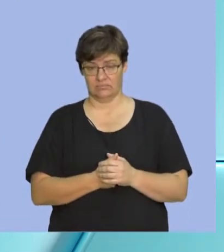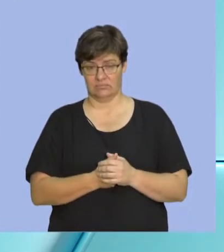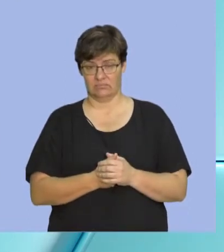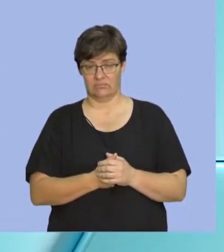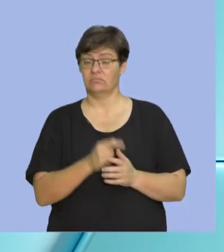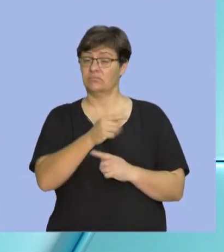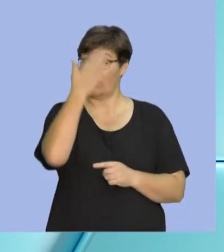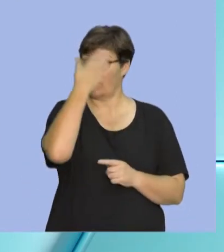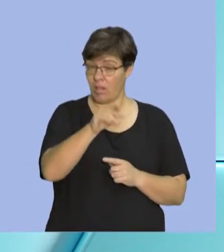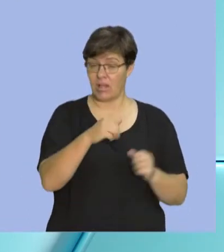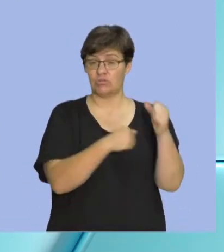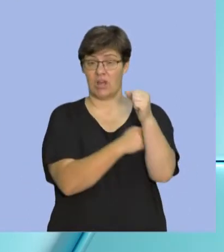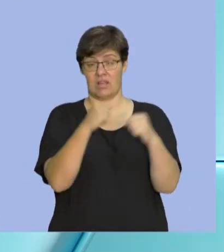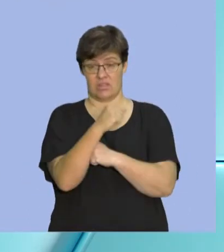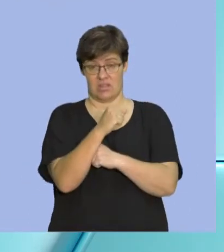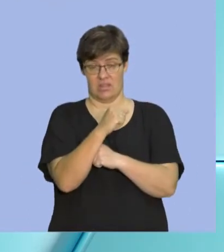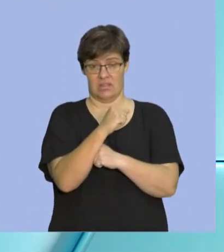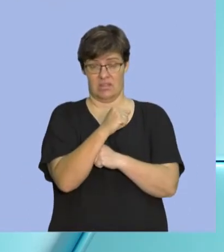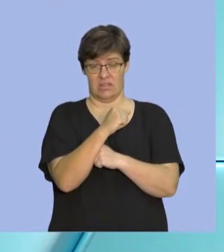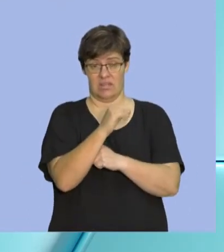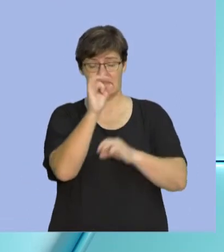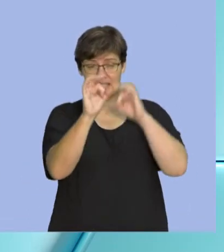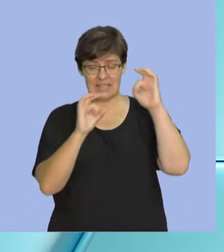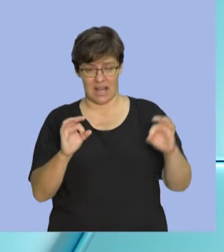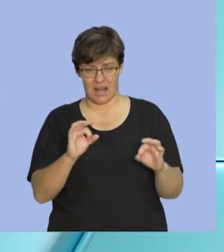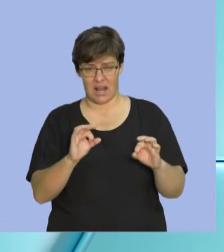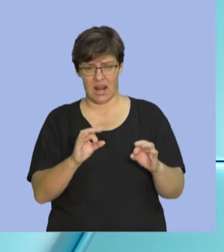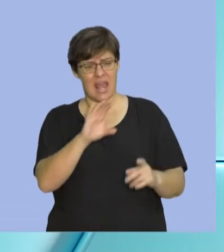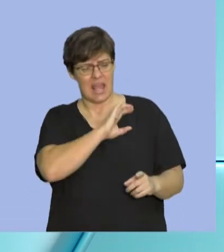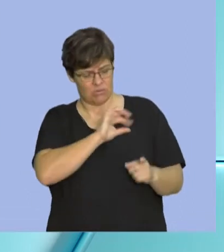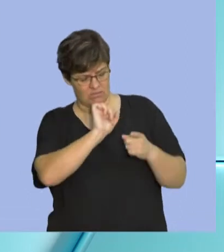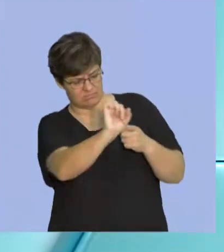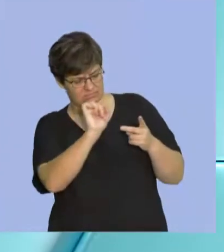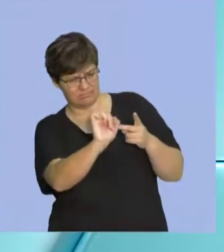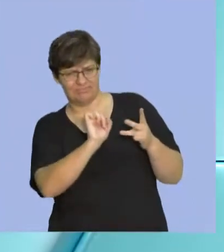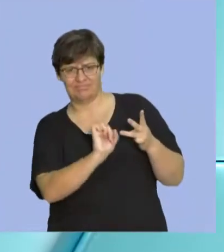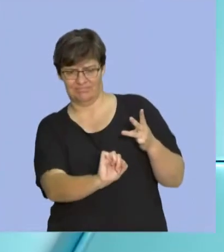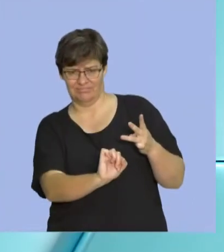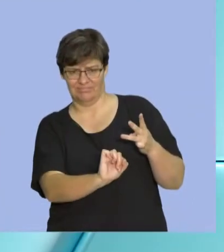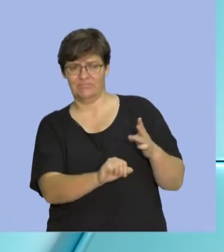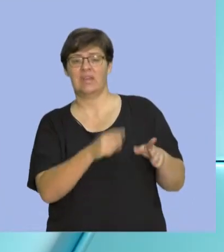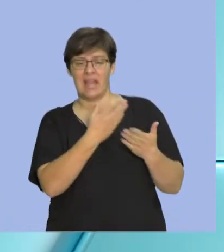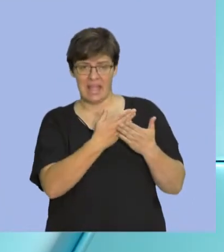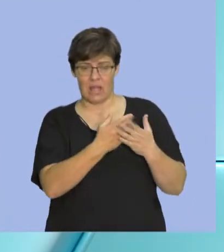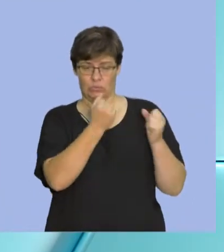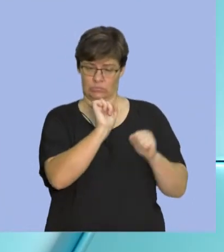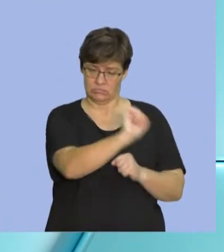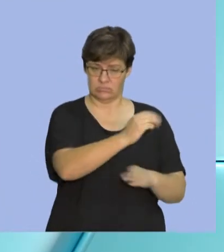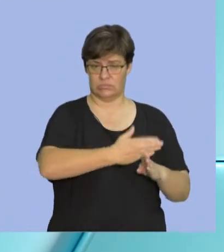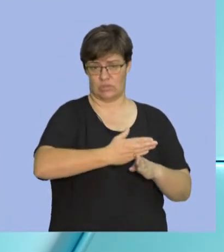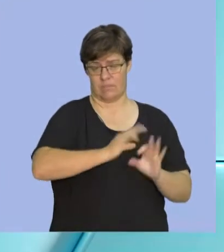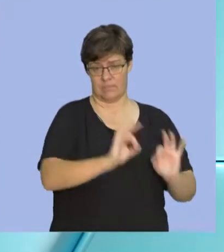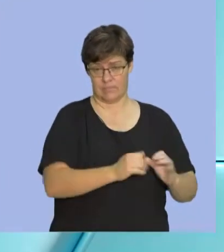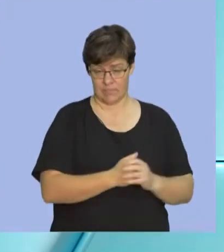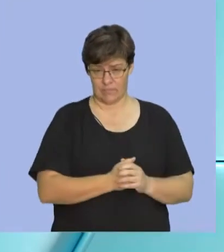certain structures give a cell specific characteristics and the ability to carry out specific functions. Let's try and